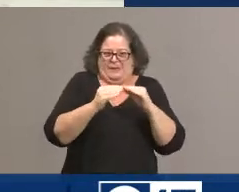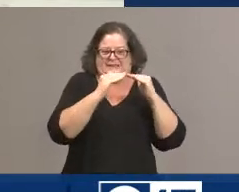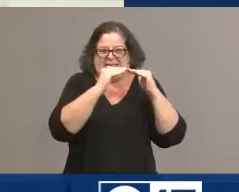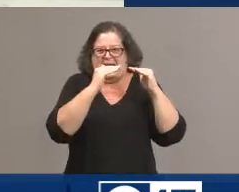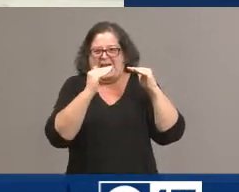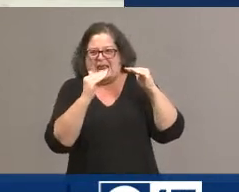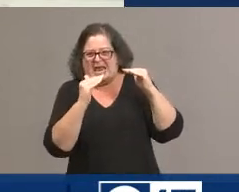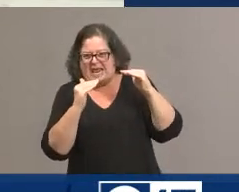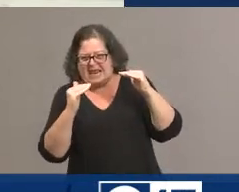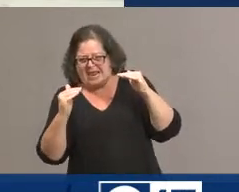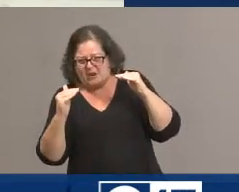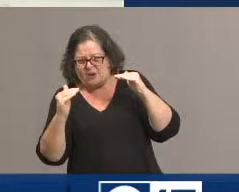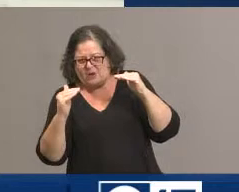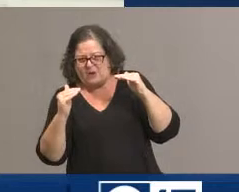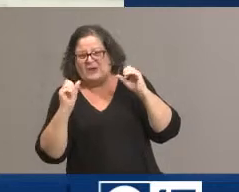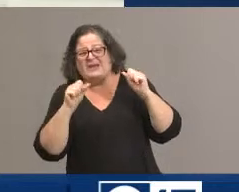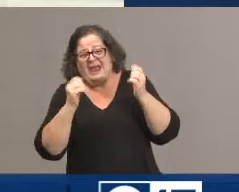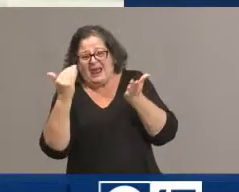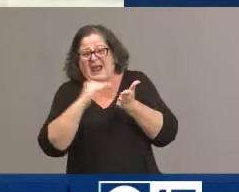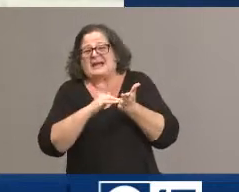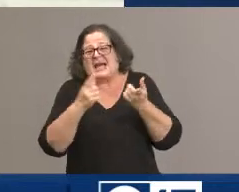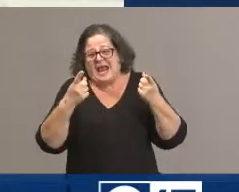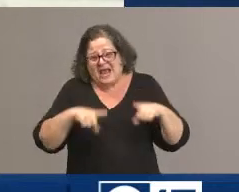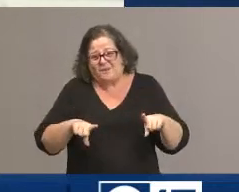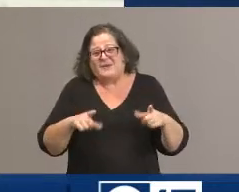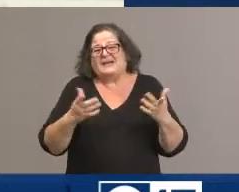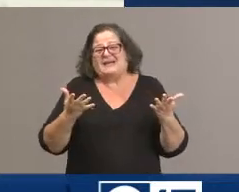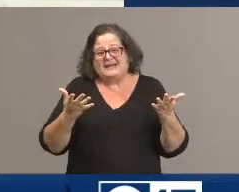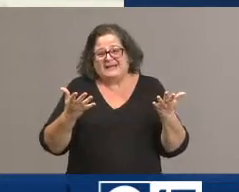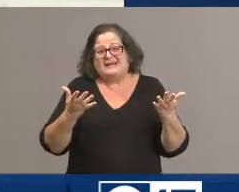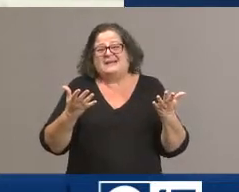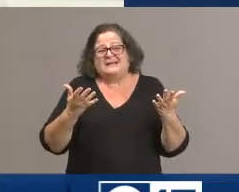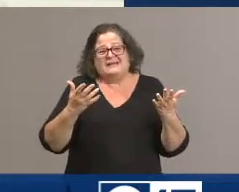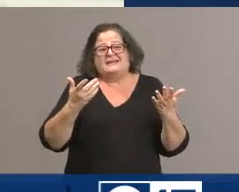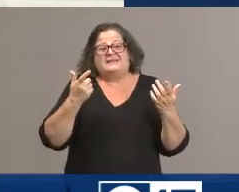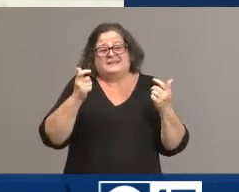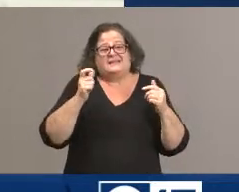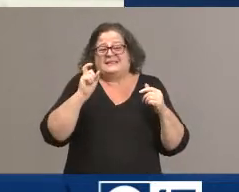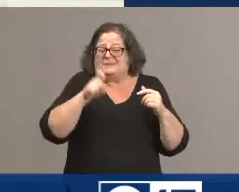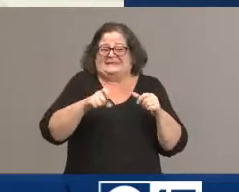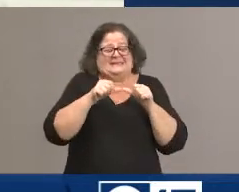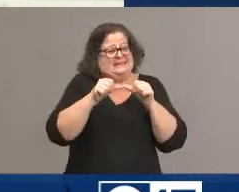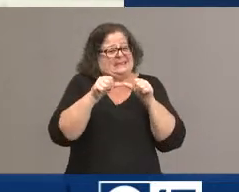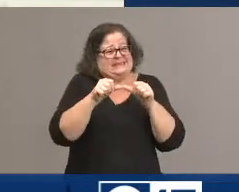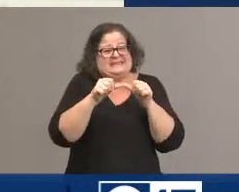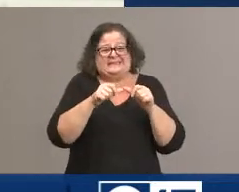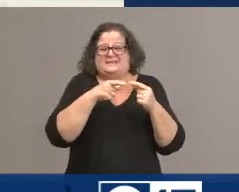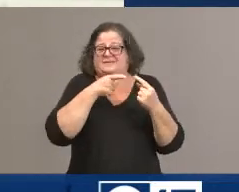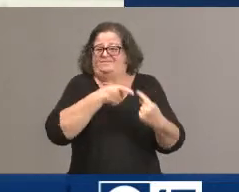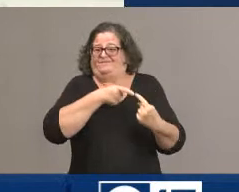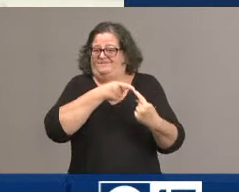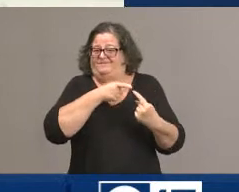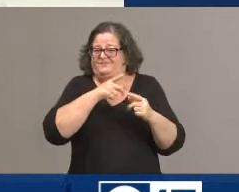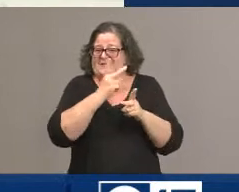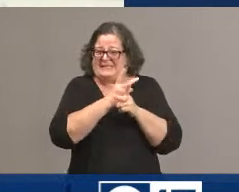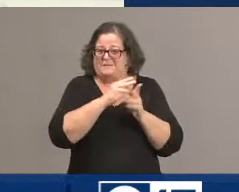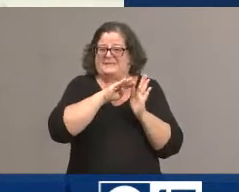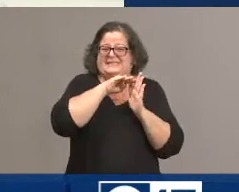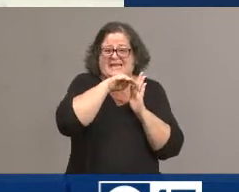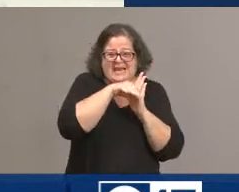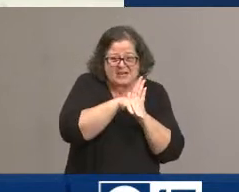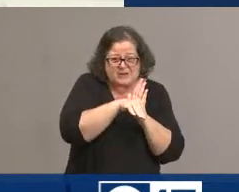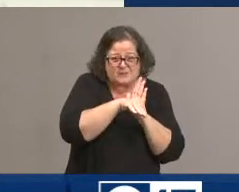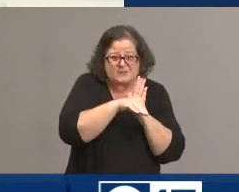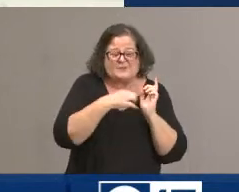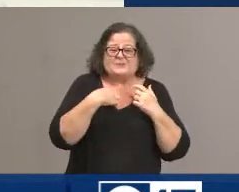that again in this time, and we want to protect the most vulnerable. And the better we communicate